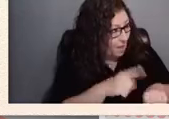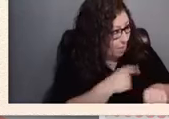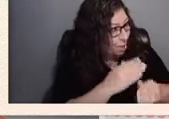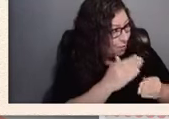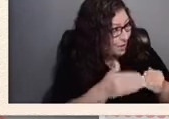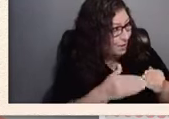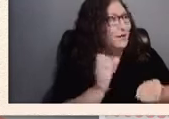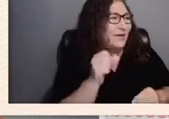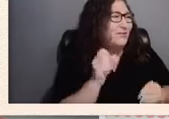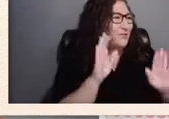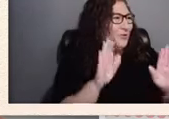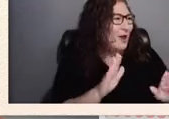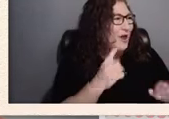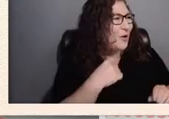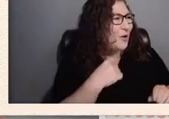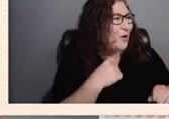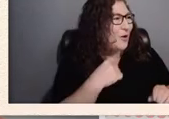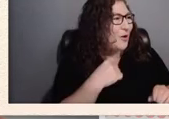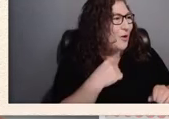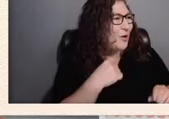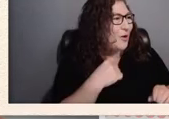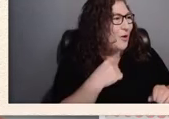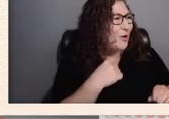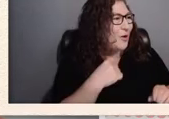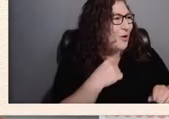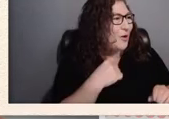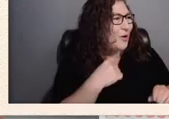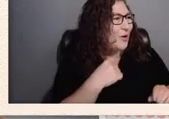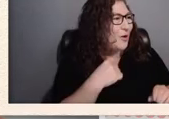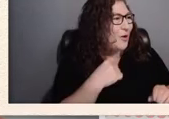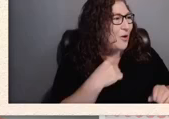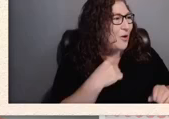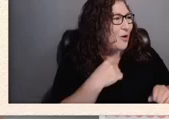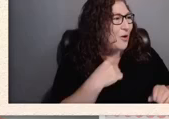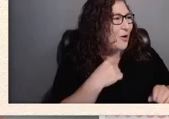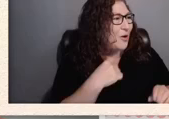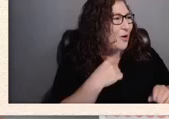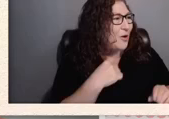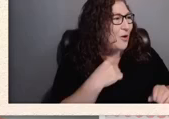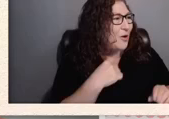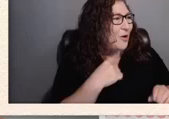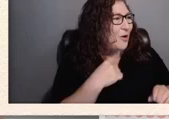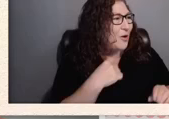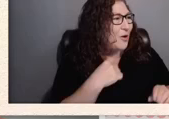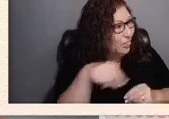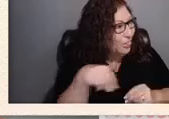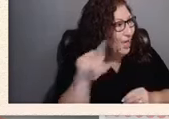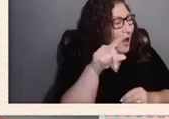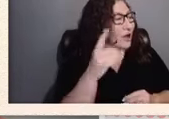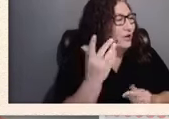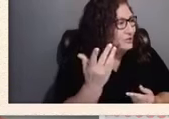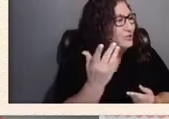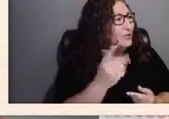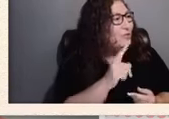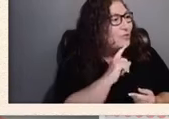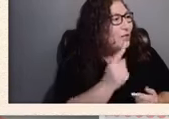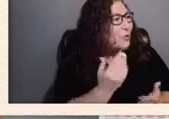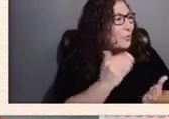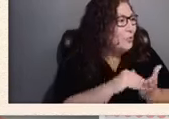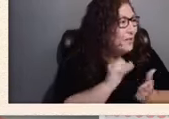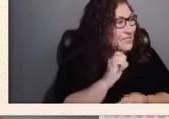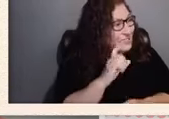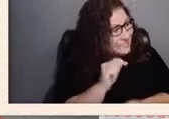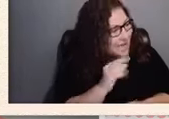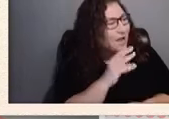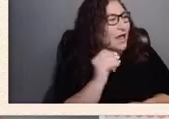it was great. We did have that one day off yesterday. That's so right. allowed everybody out there to reset and get ready for the